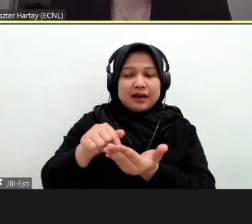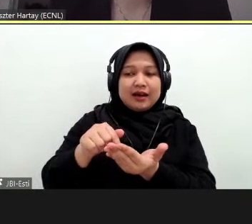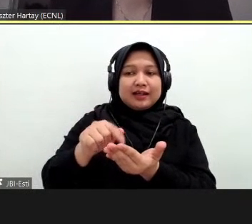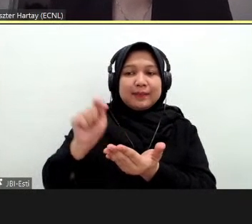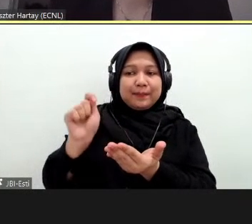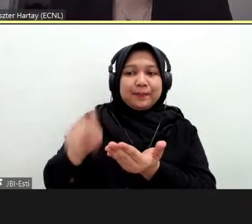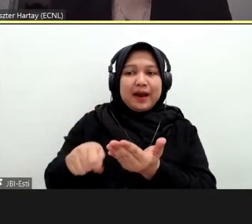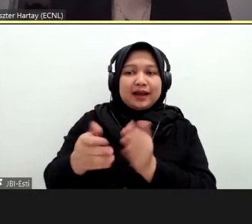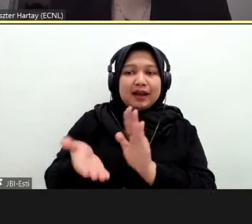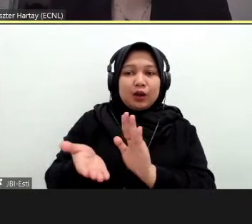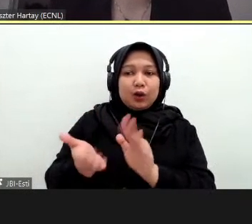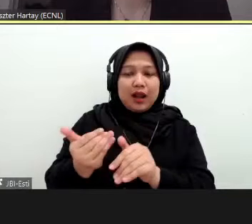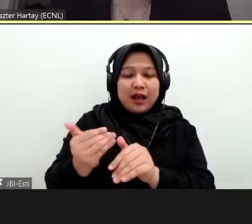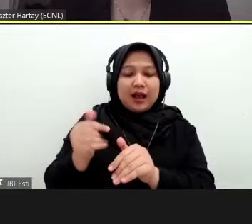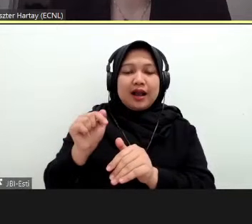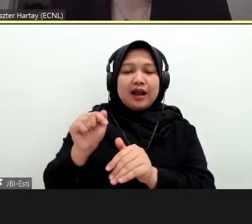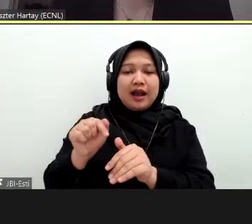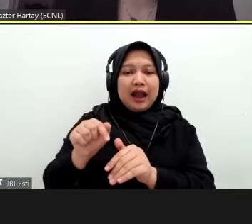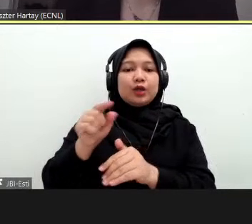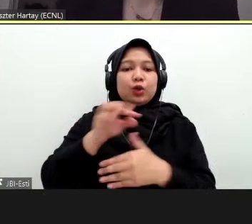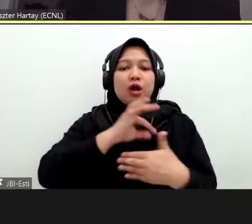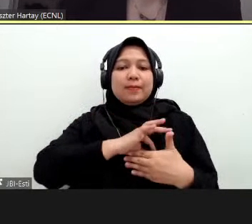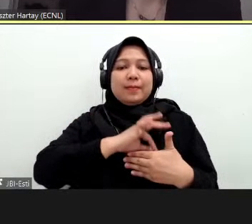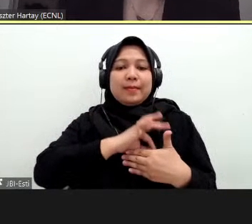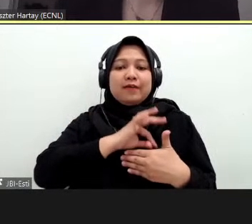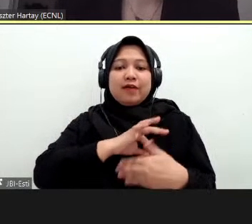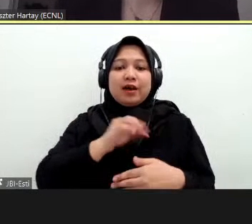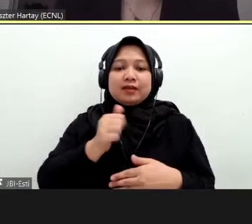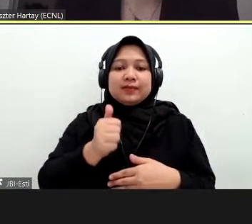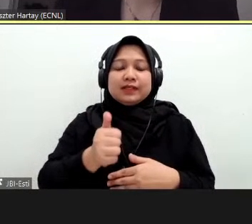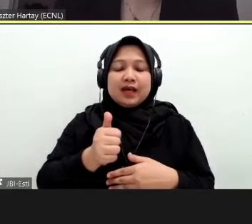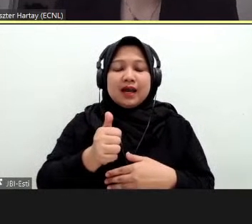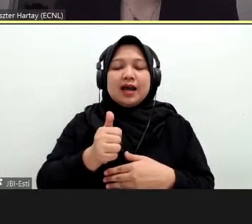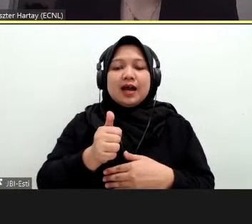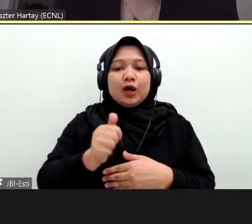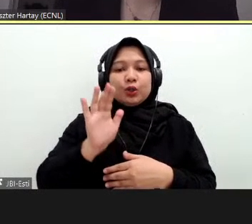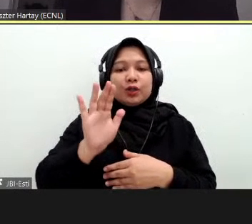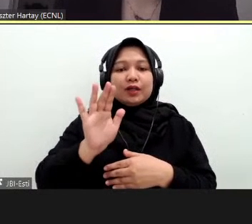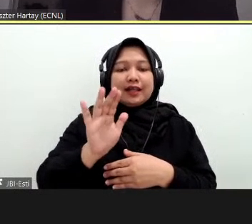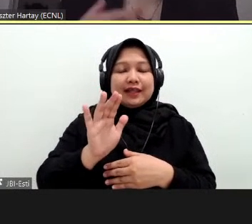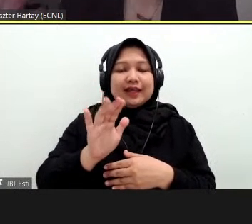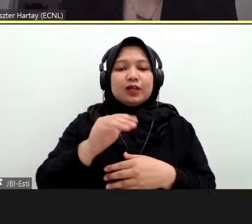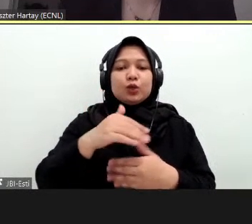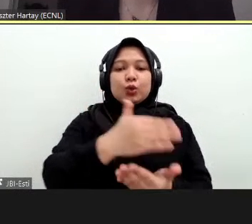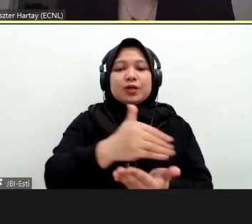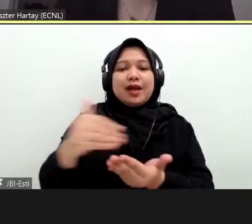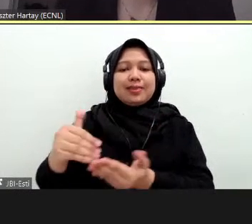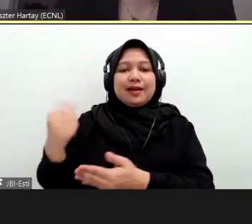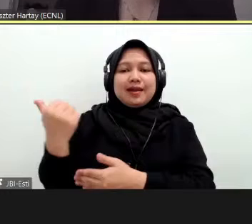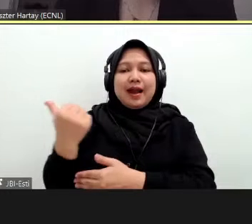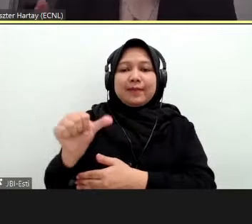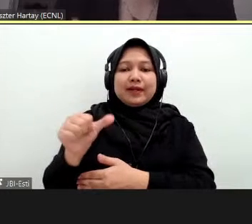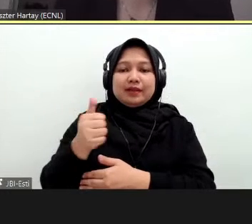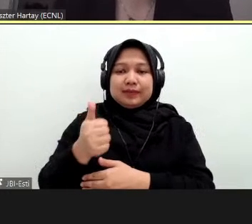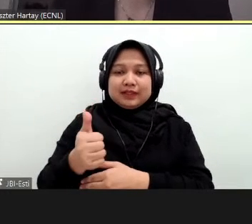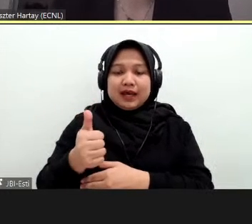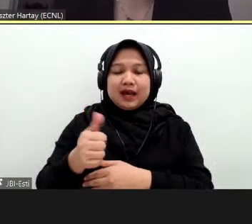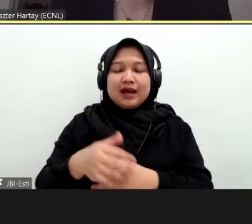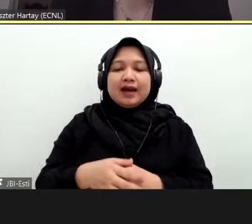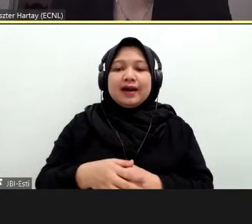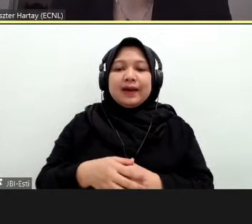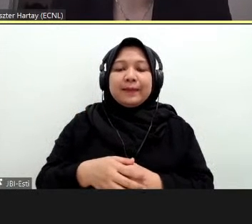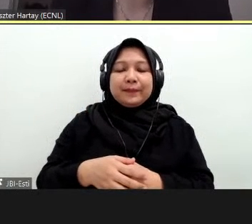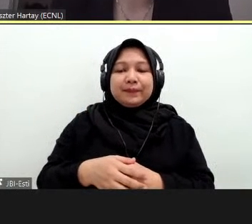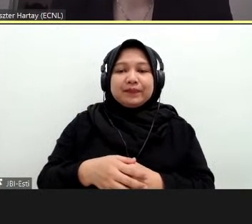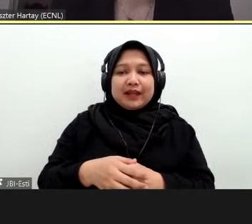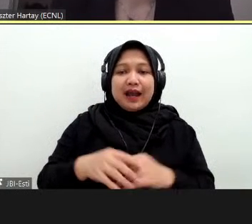for example, by facial recognition in policing. Also with AI, the potential to reinforce historical and systematic